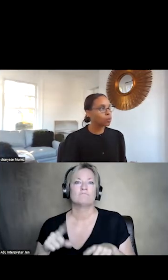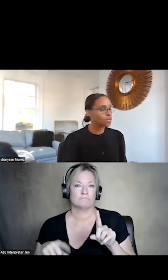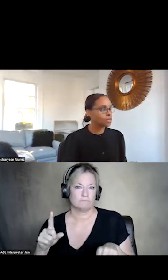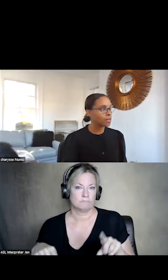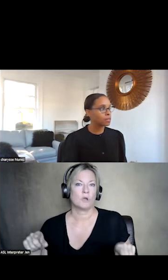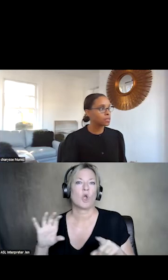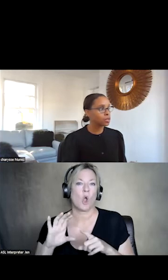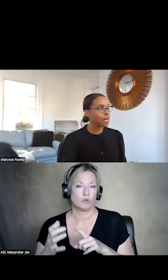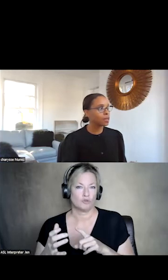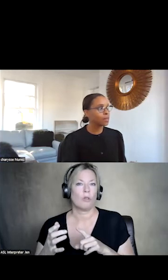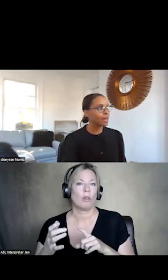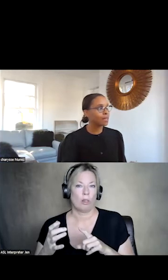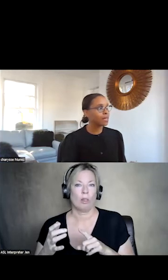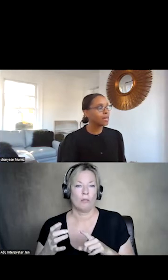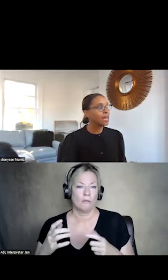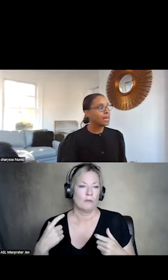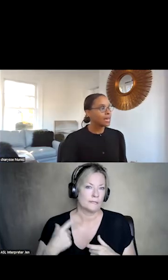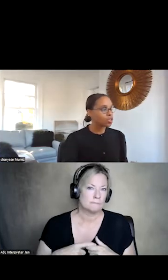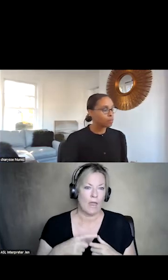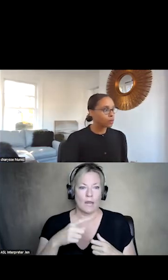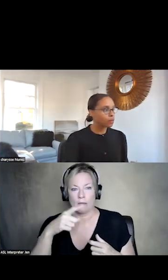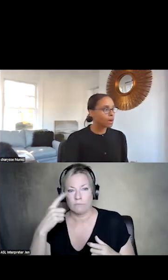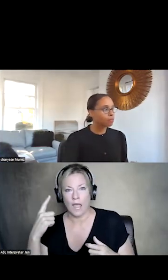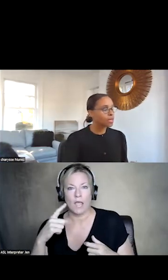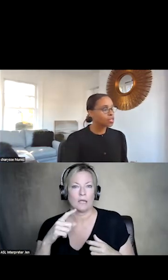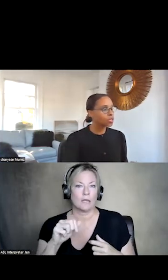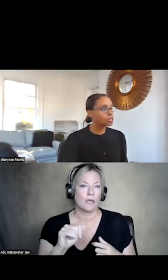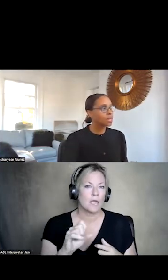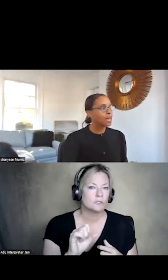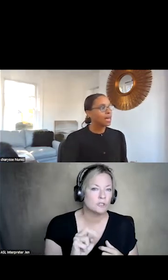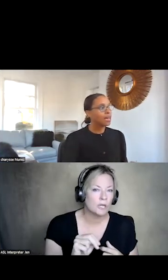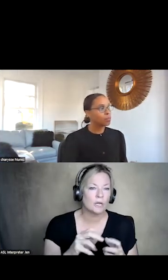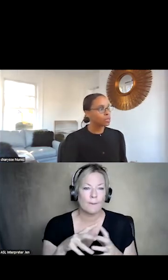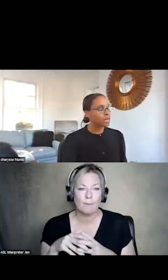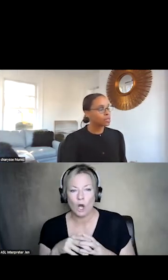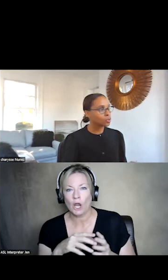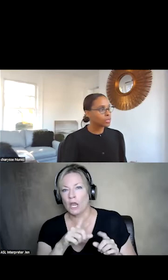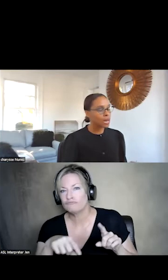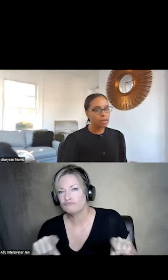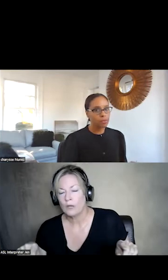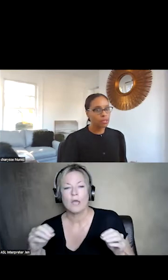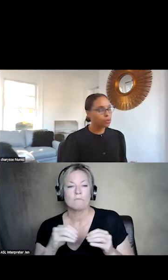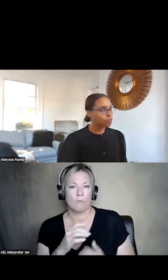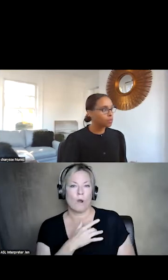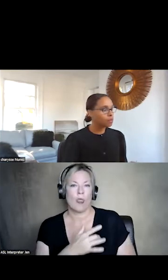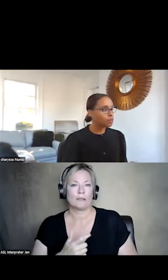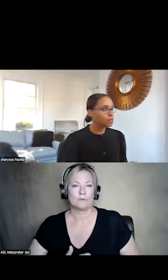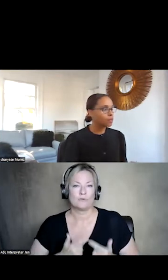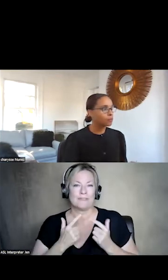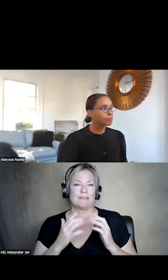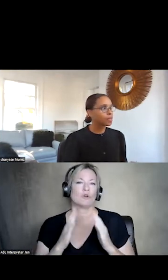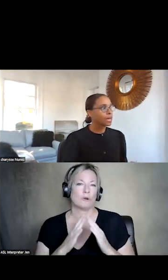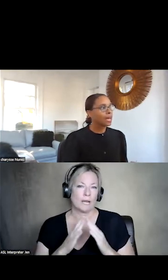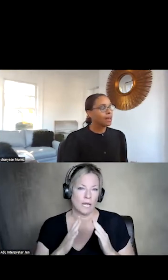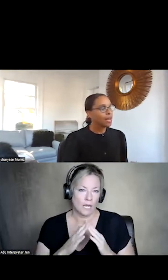So they over-index in Hispanic, Black, and Asian American populations, and more likely to reside within the urban